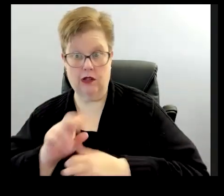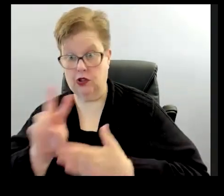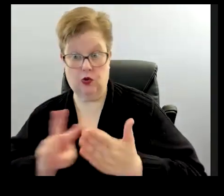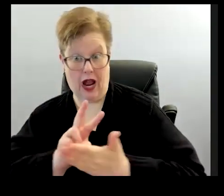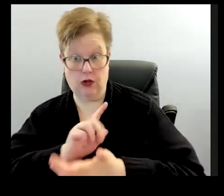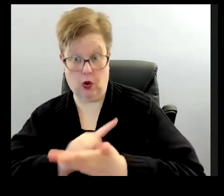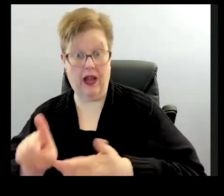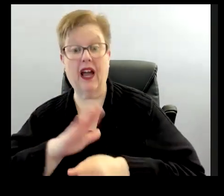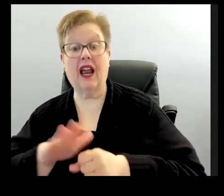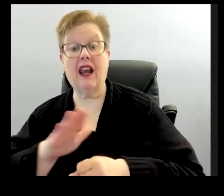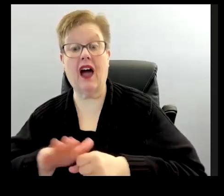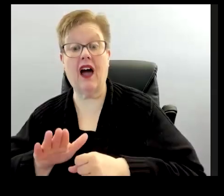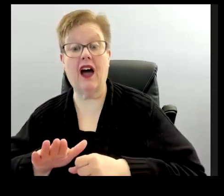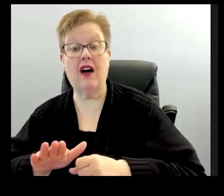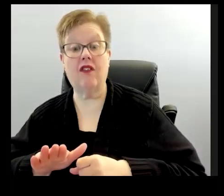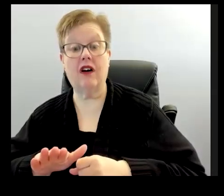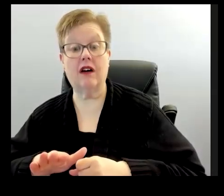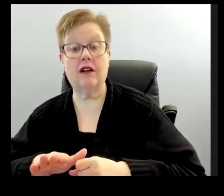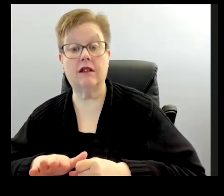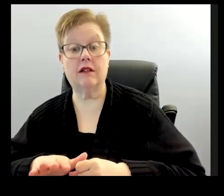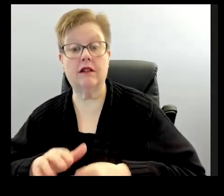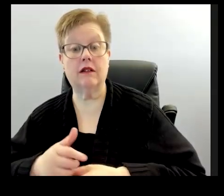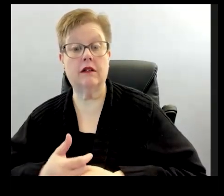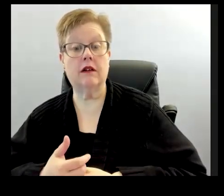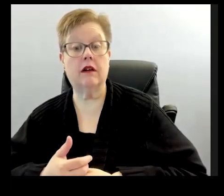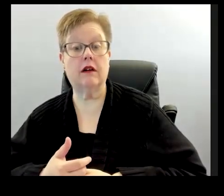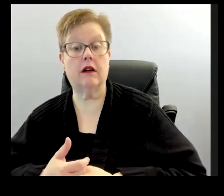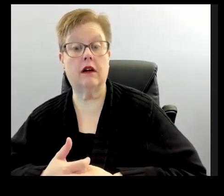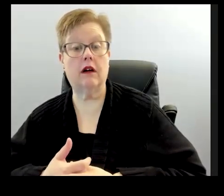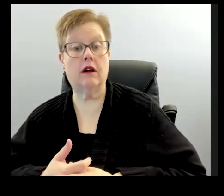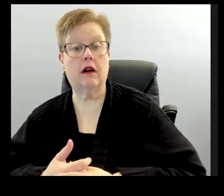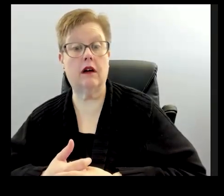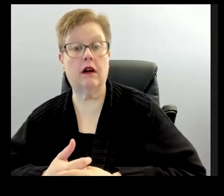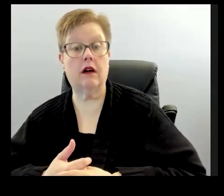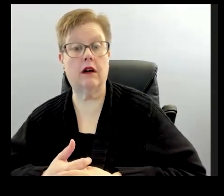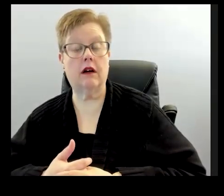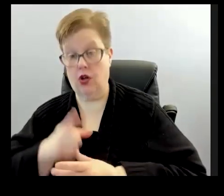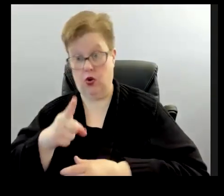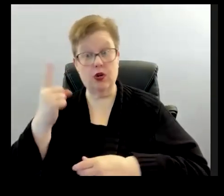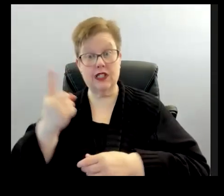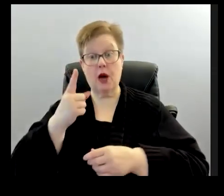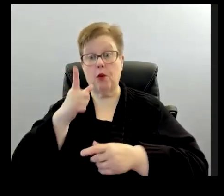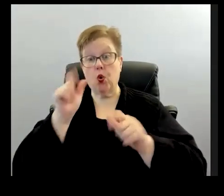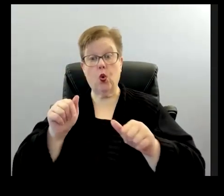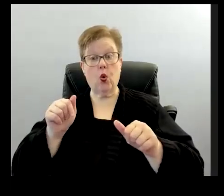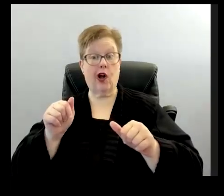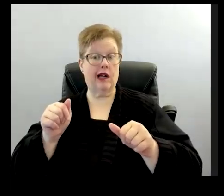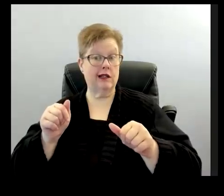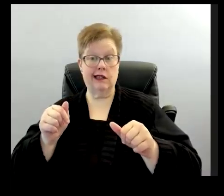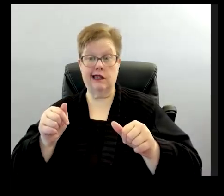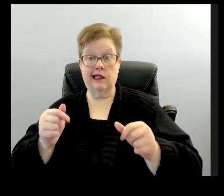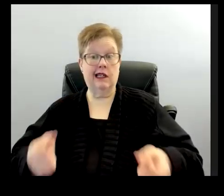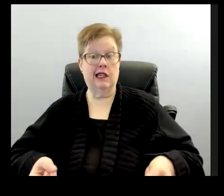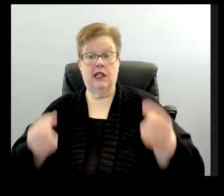week enough for your house to be clean? Right? Are you someone who could spend all of